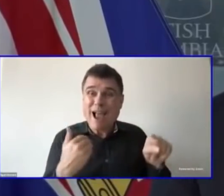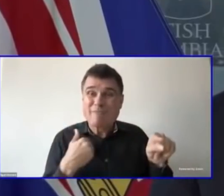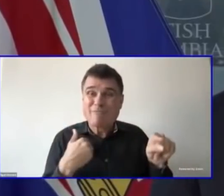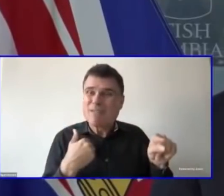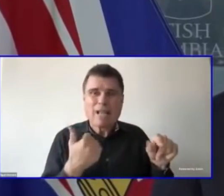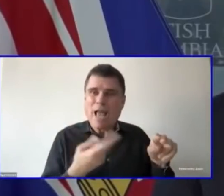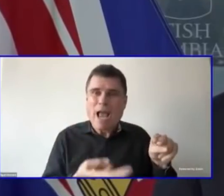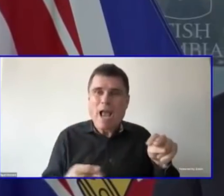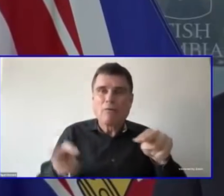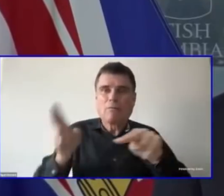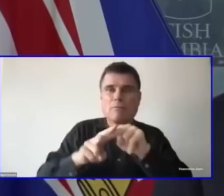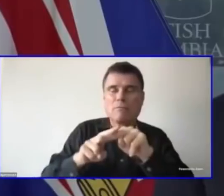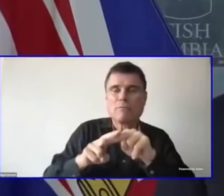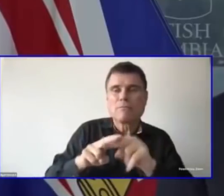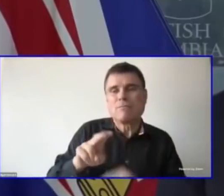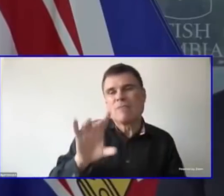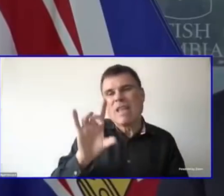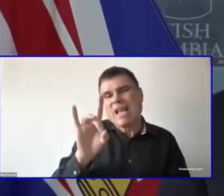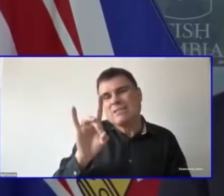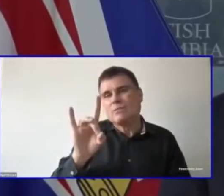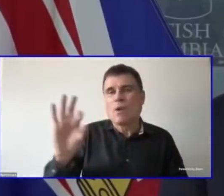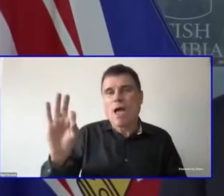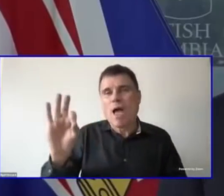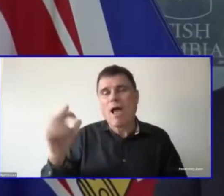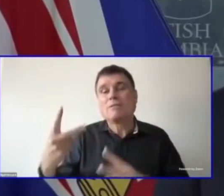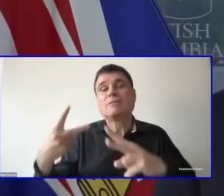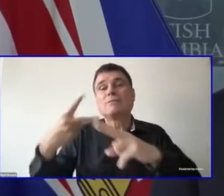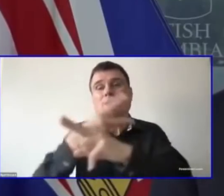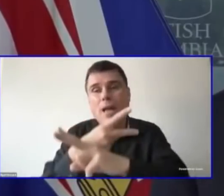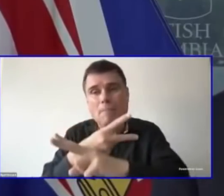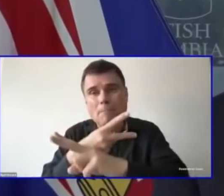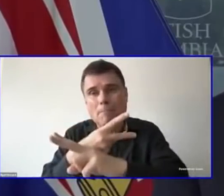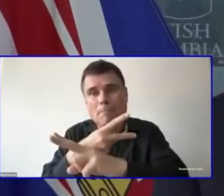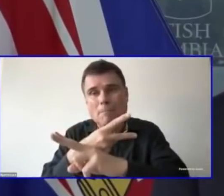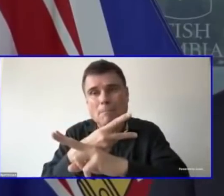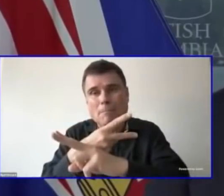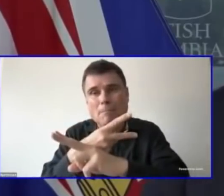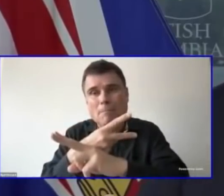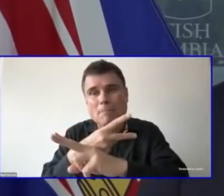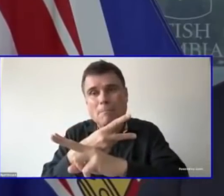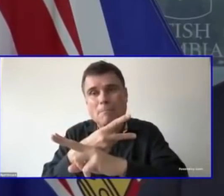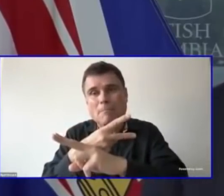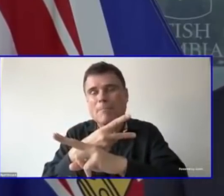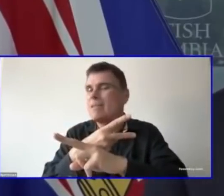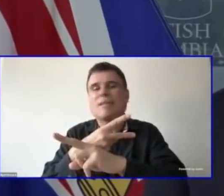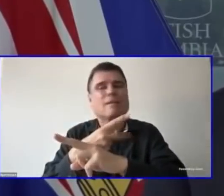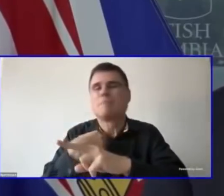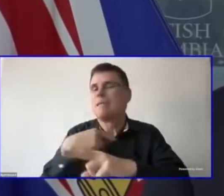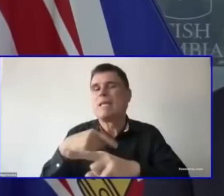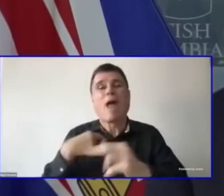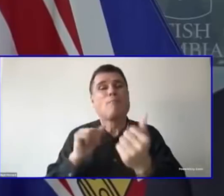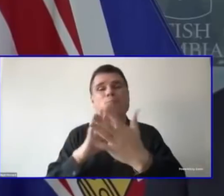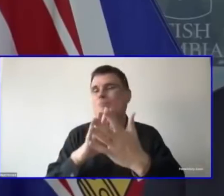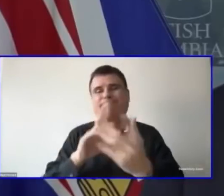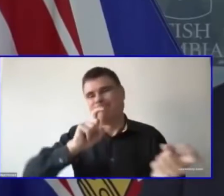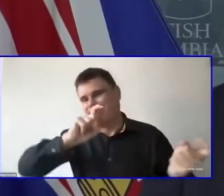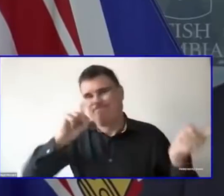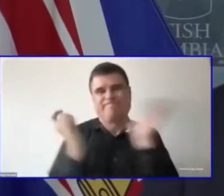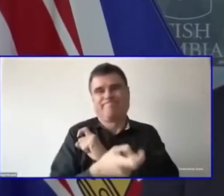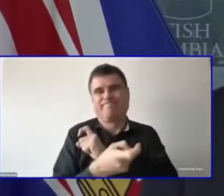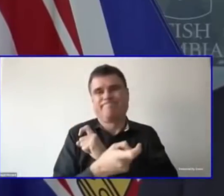note that, for example, yesterday the 2,000 tests were based on 20,133,